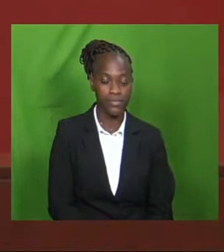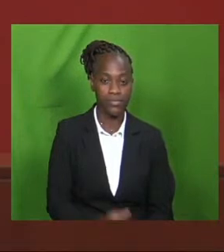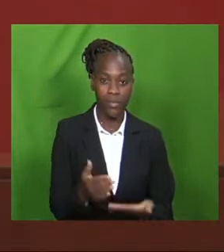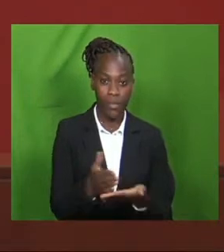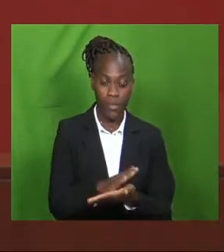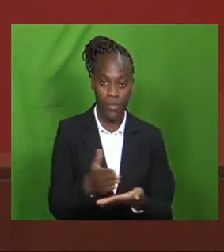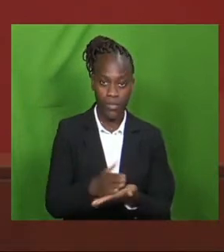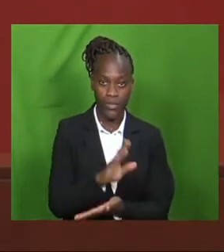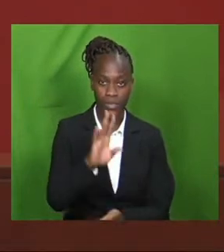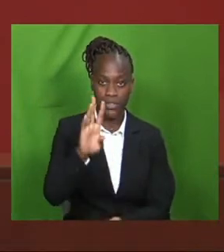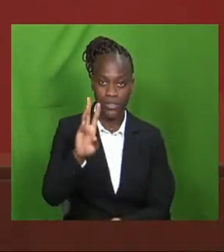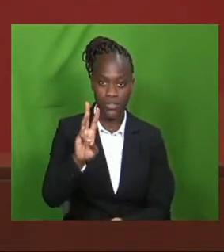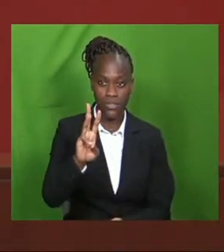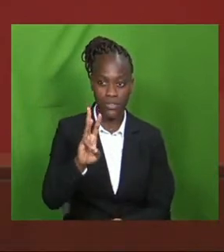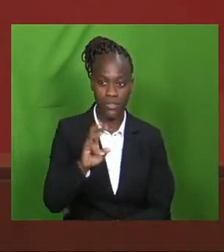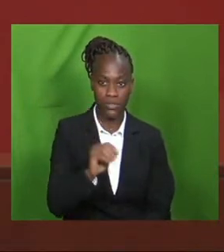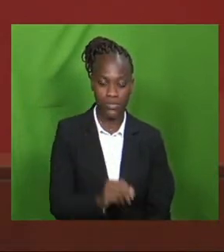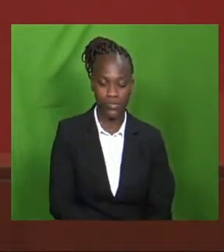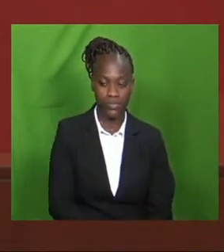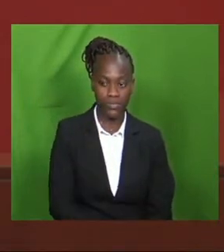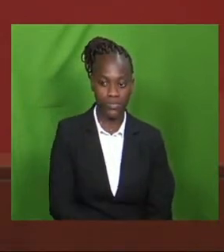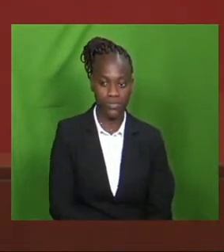page 6,